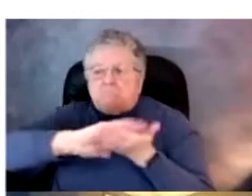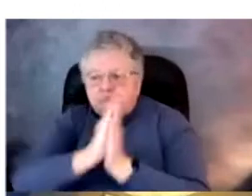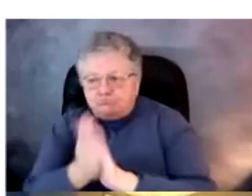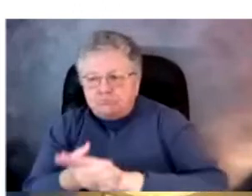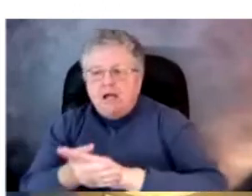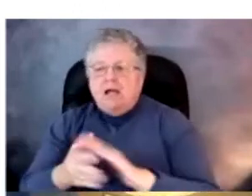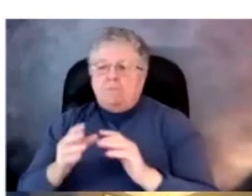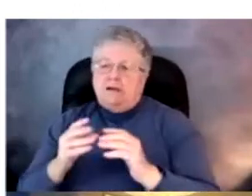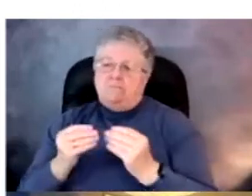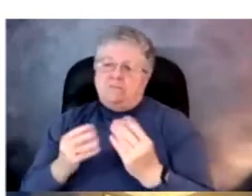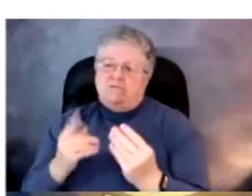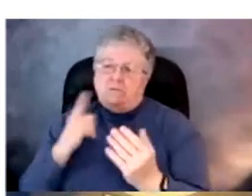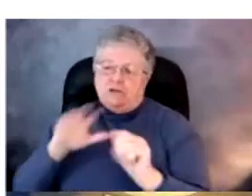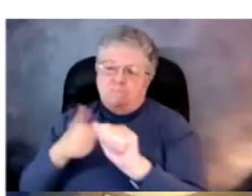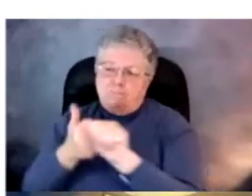So what do we do? I mean, we